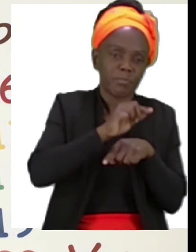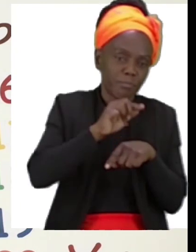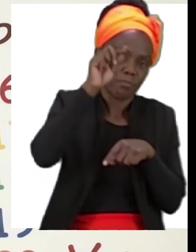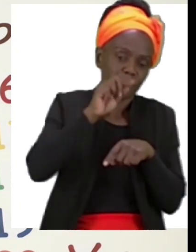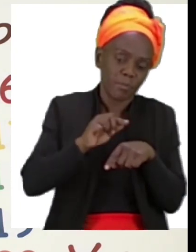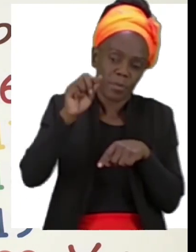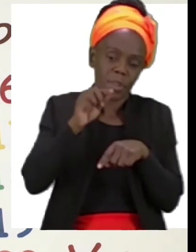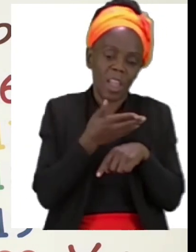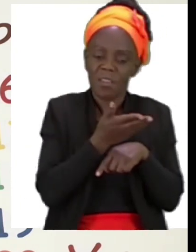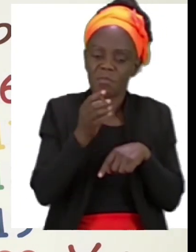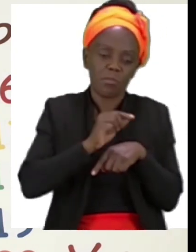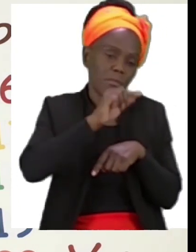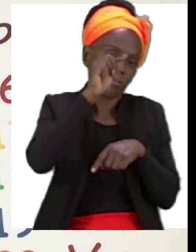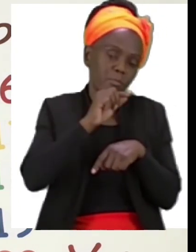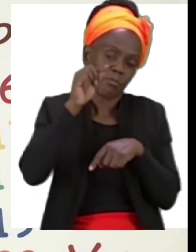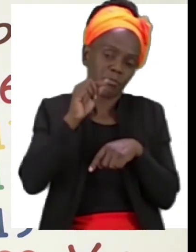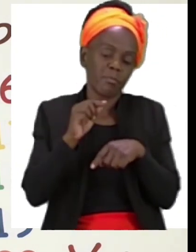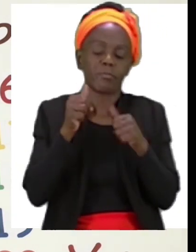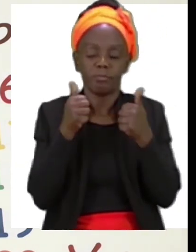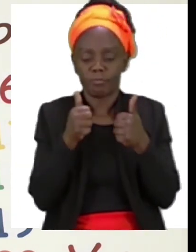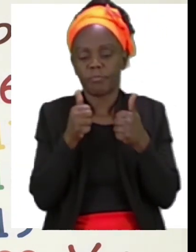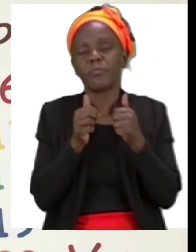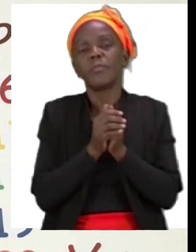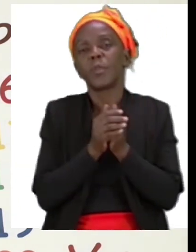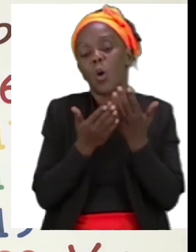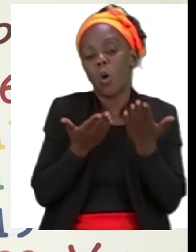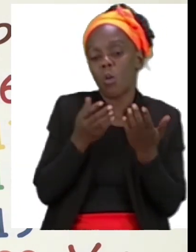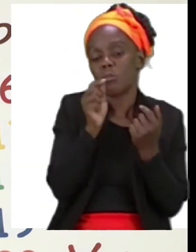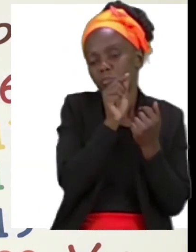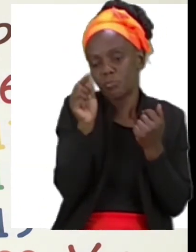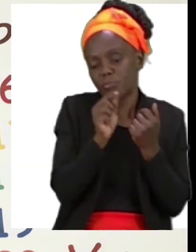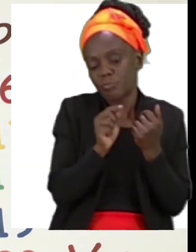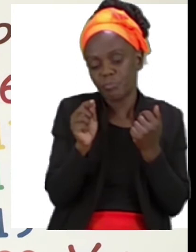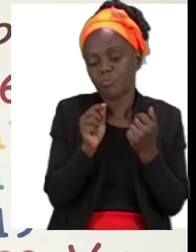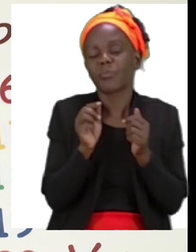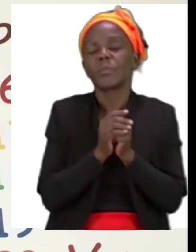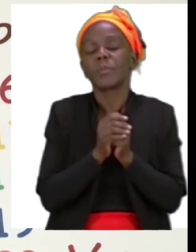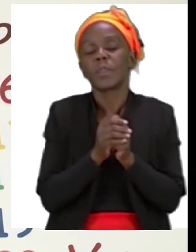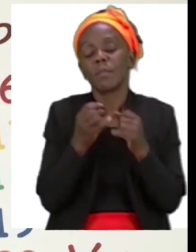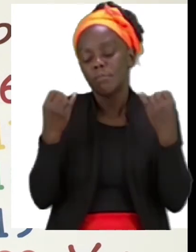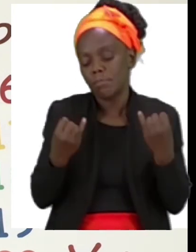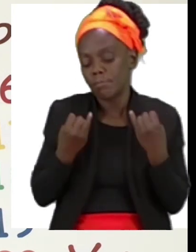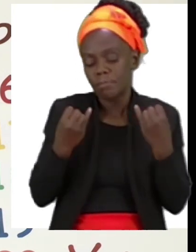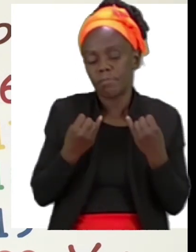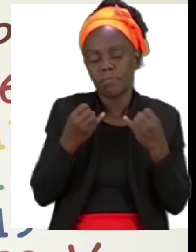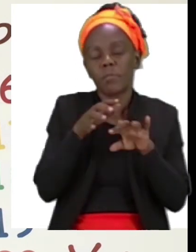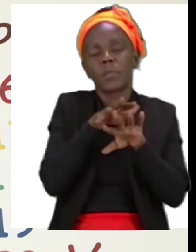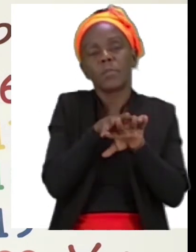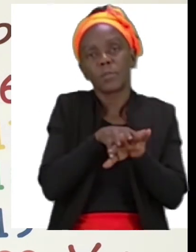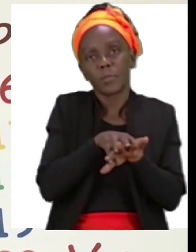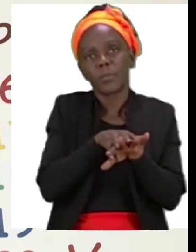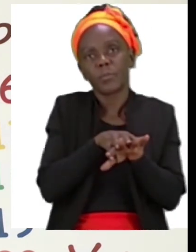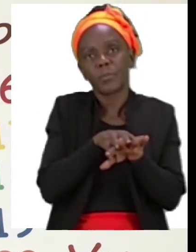but never in any other direction. Have fun, take your time, remember to keep looking at